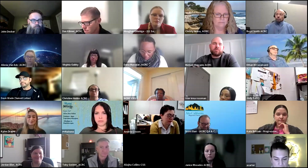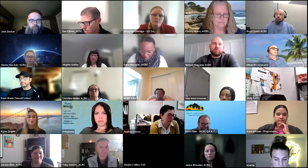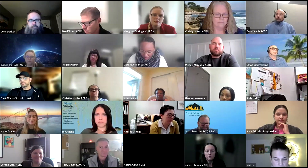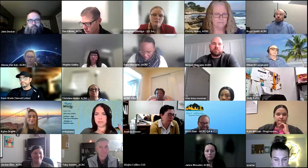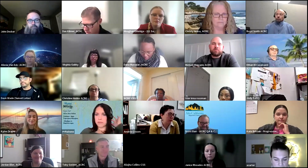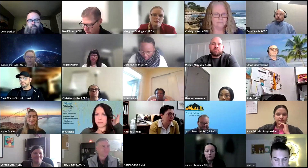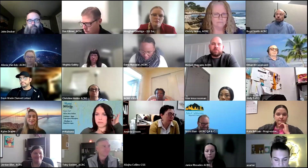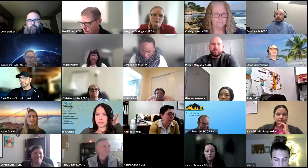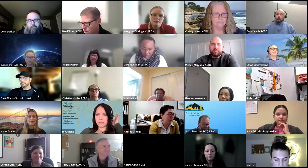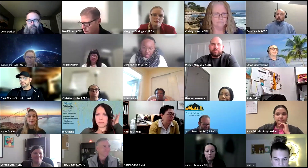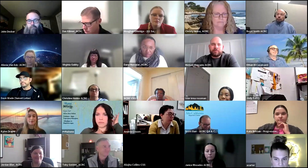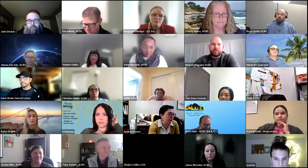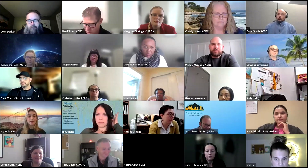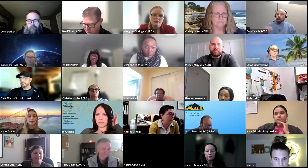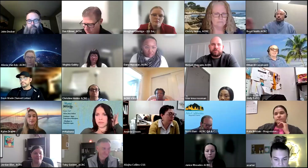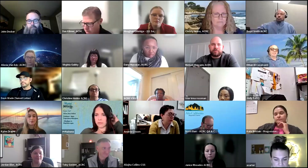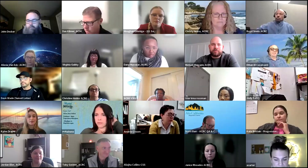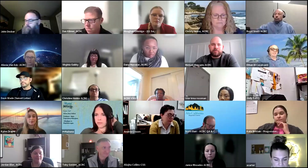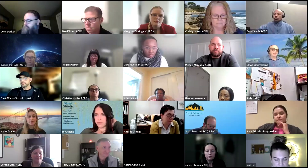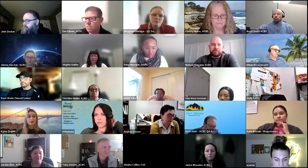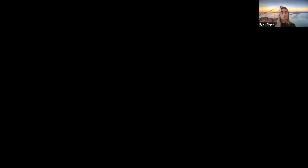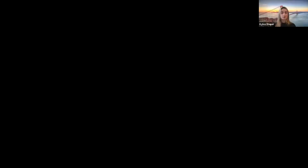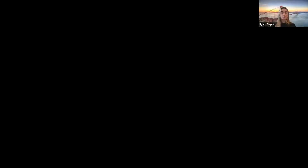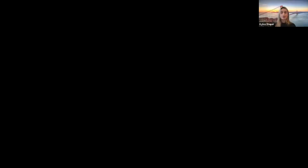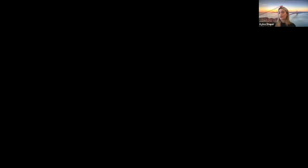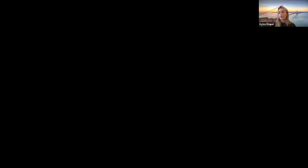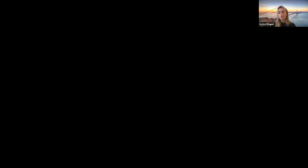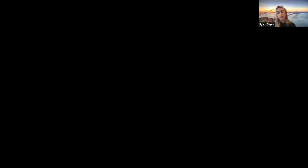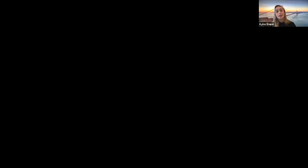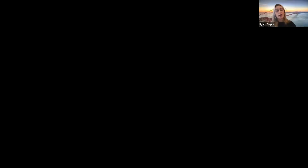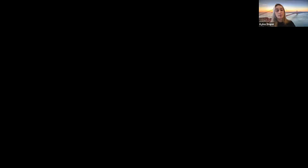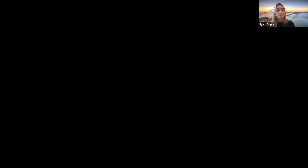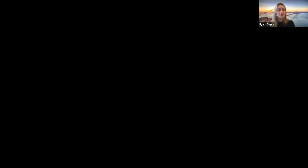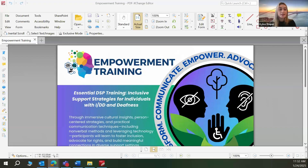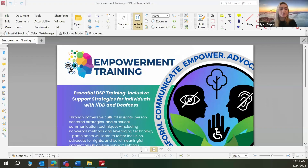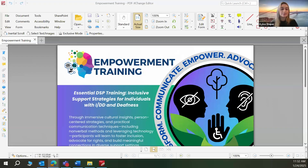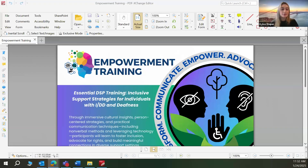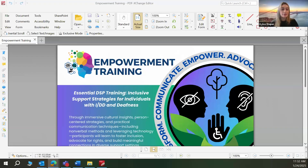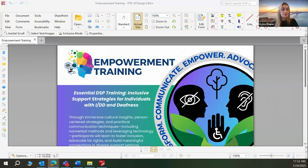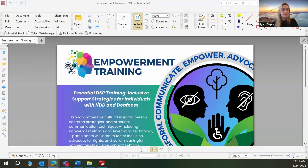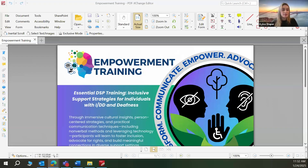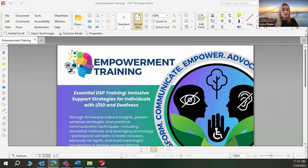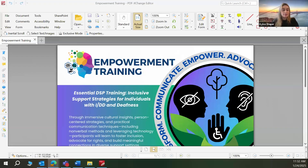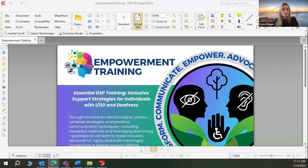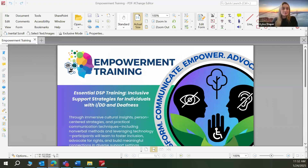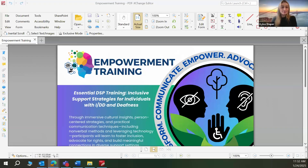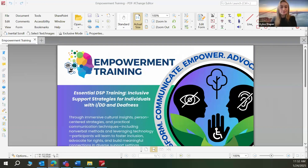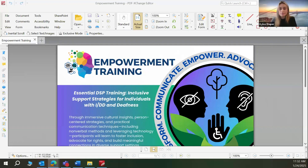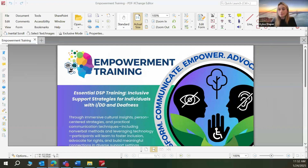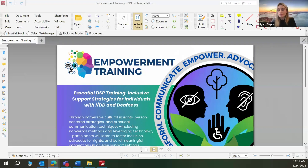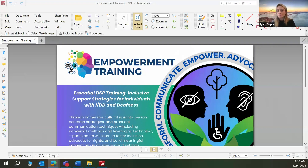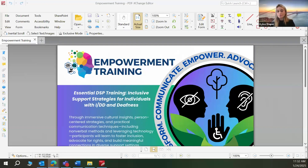Hello, everyone. I really quickly just wanted to plug a really great training opportunity. You guys are seeing my screen?